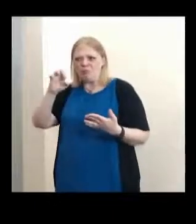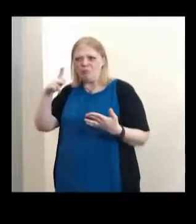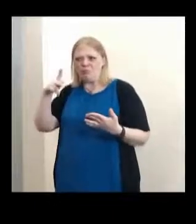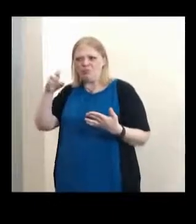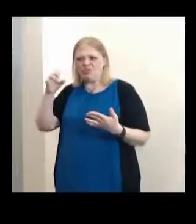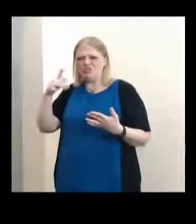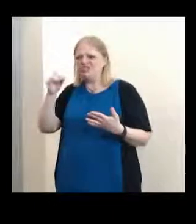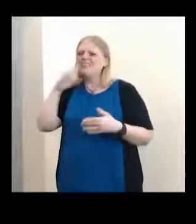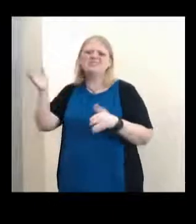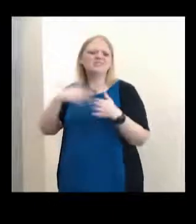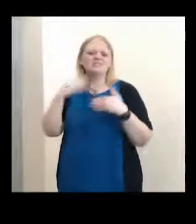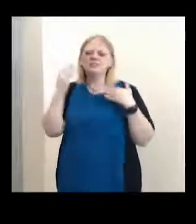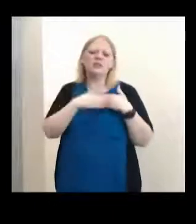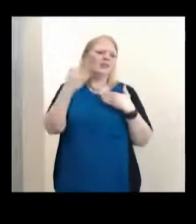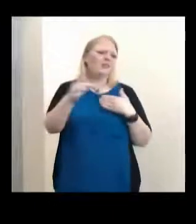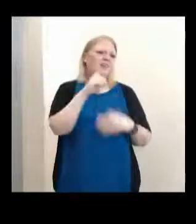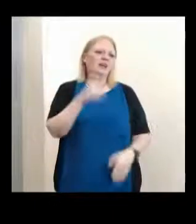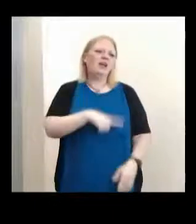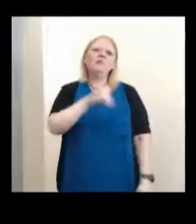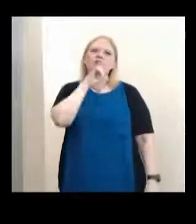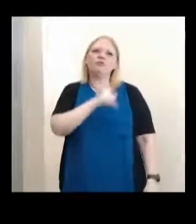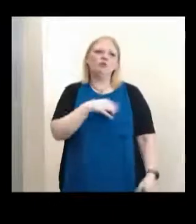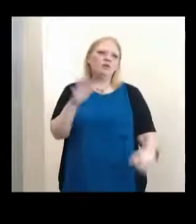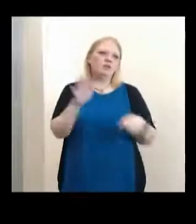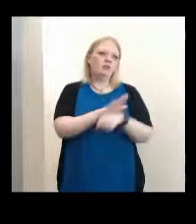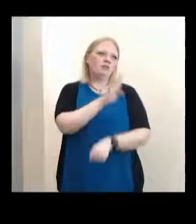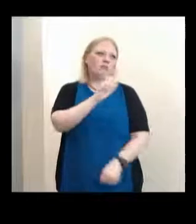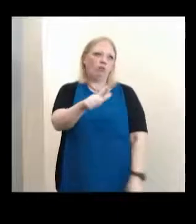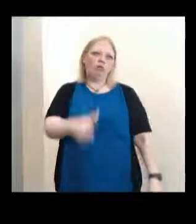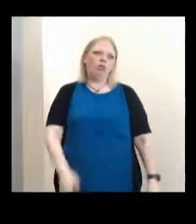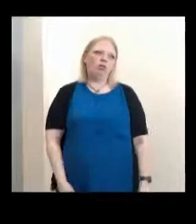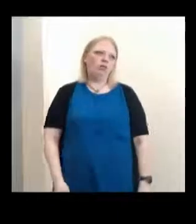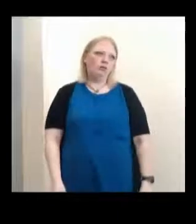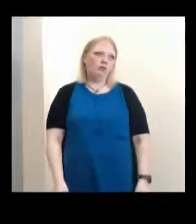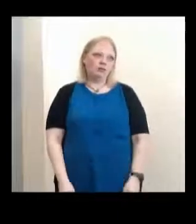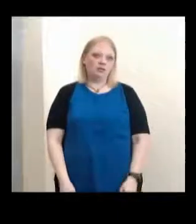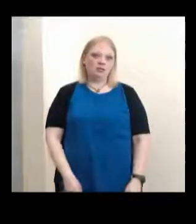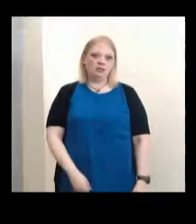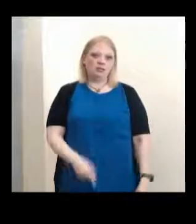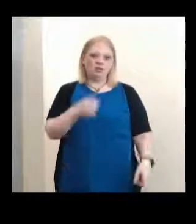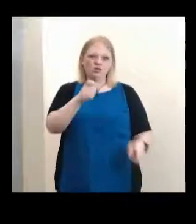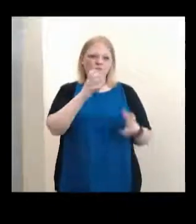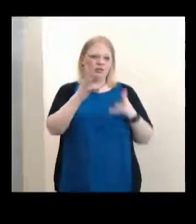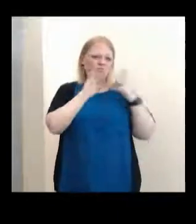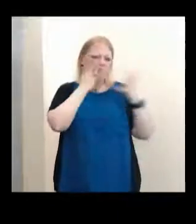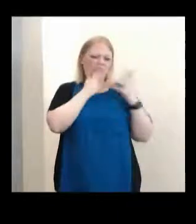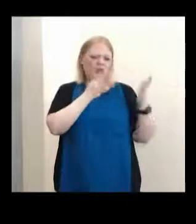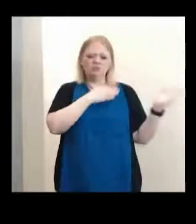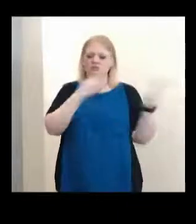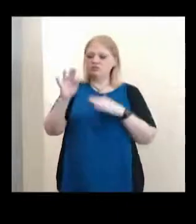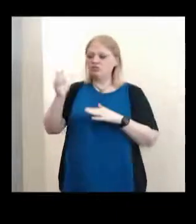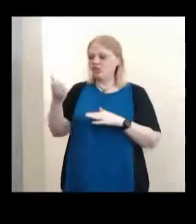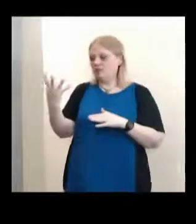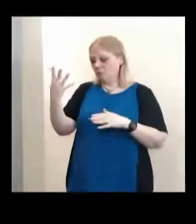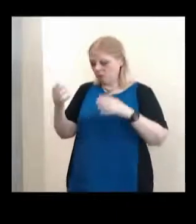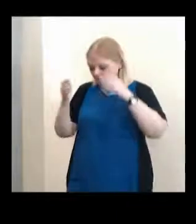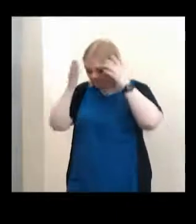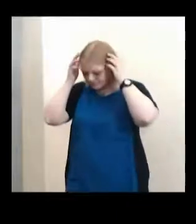next question to Channel 4. I mean, that is complete bull, and you should be embarrassed, David. Channel 4, George